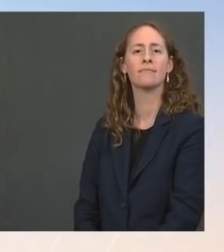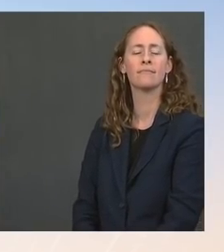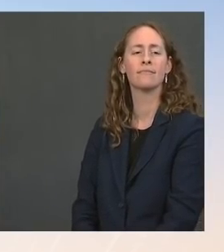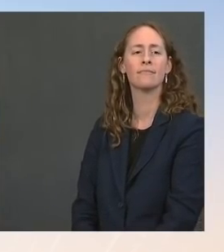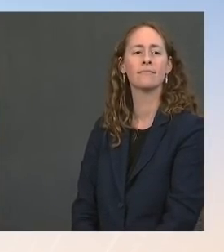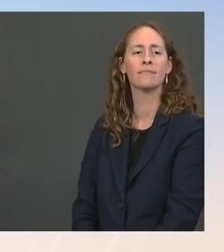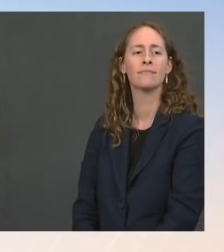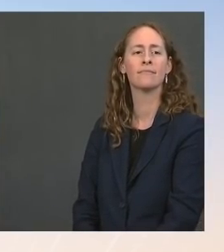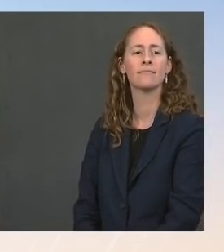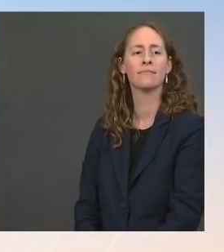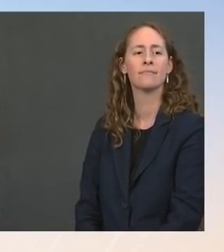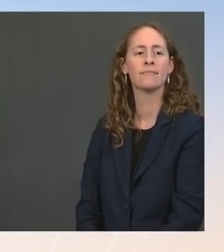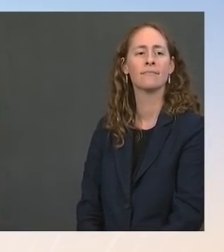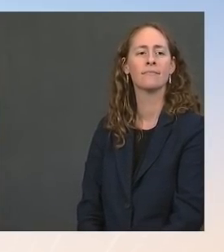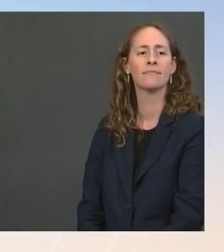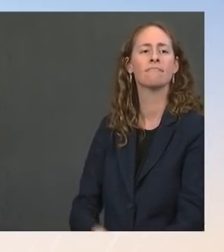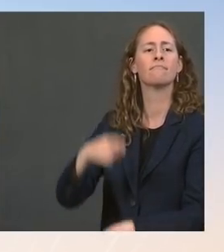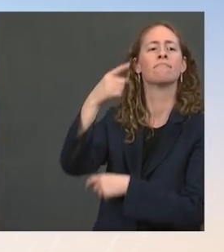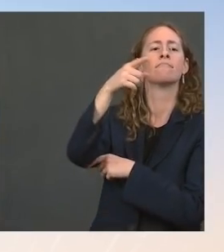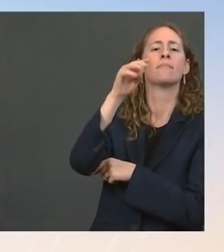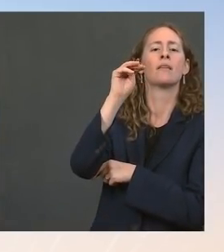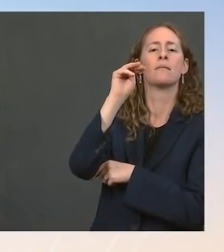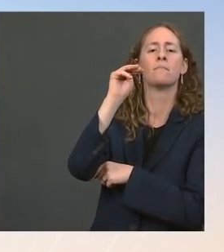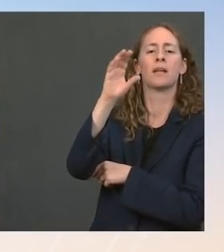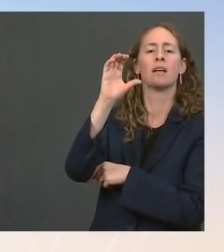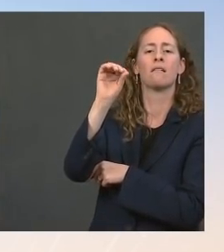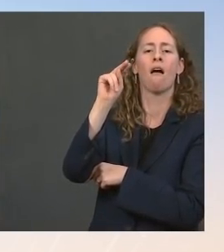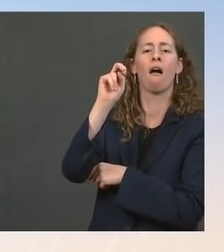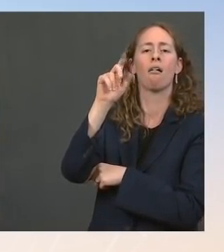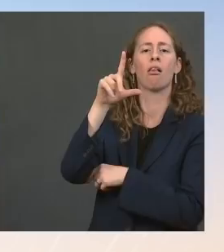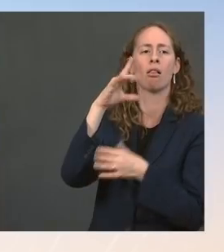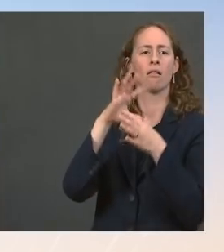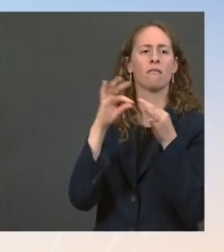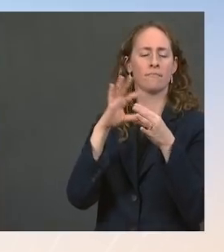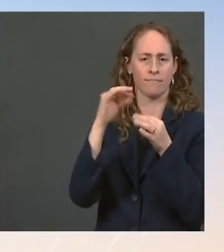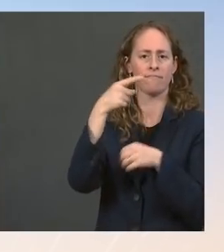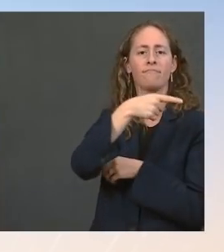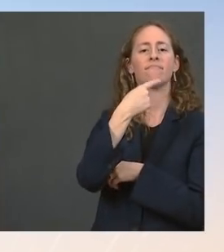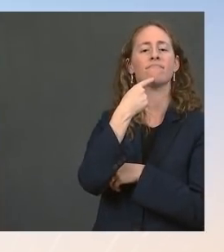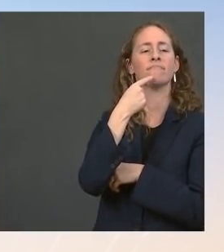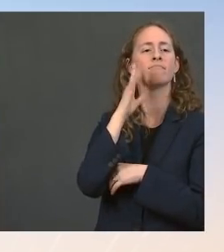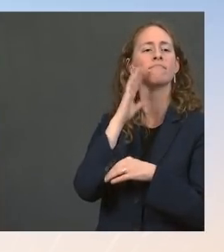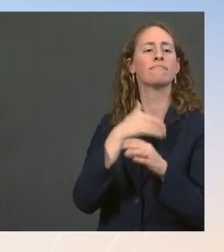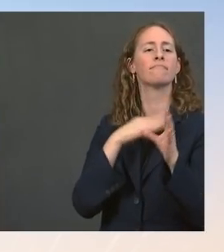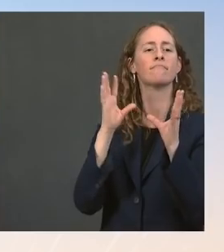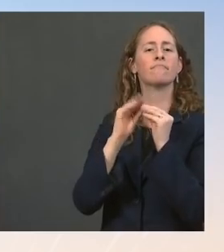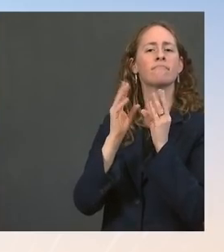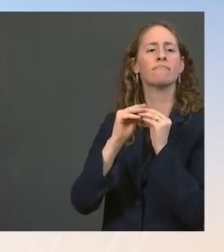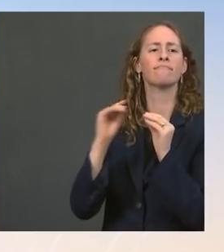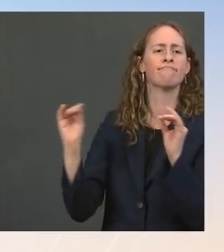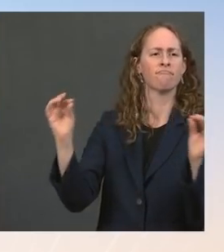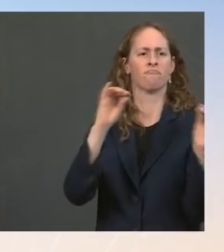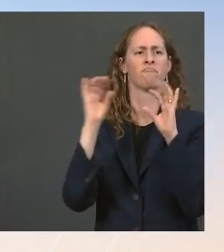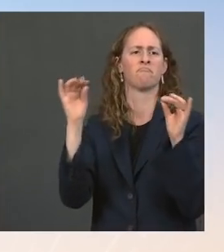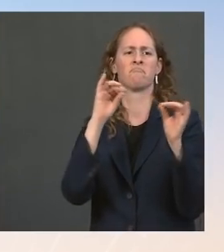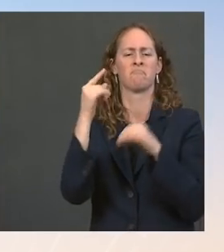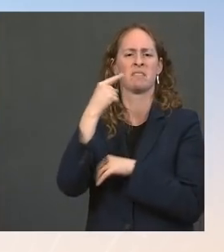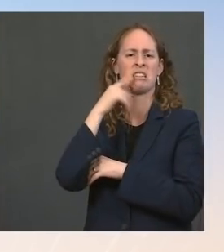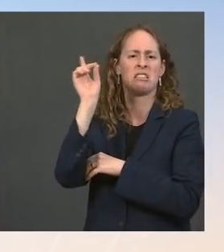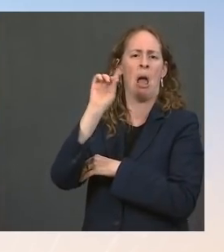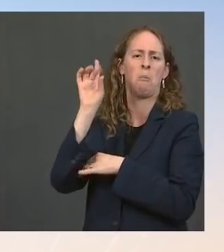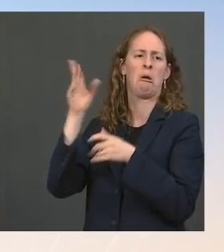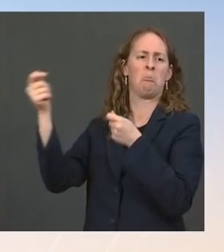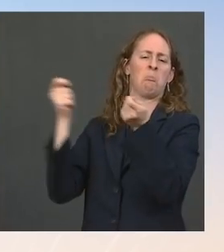Minority Leader McConnell and Senator Scott held a news conference in which they essentially argued Democrats control the White House and both chambers of